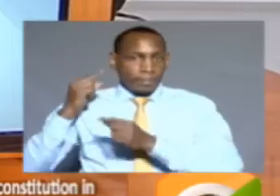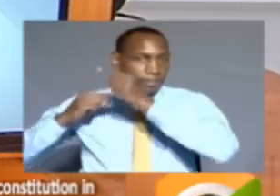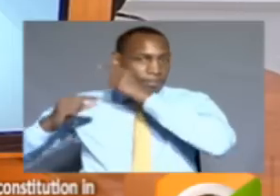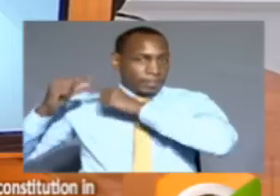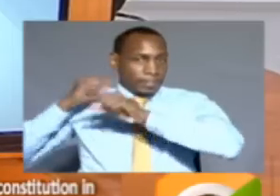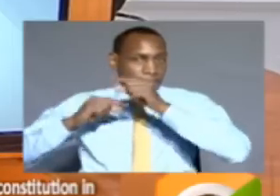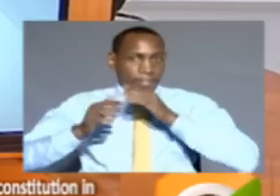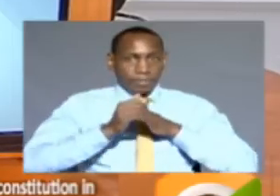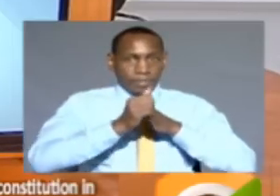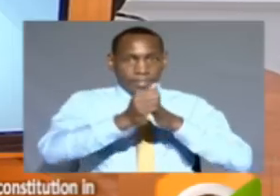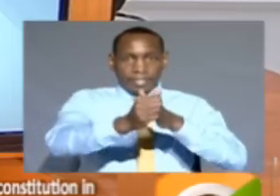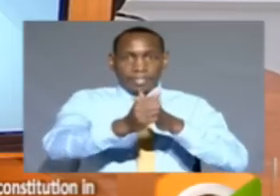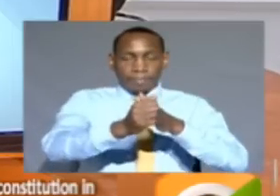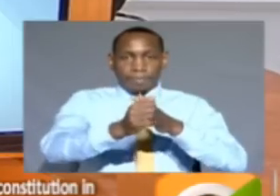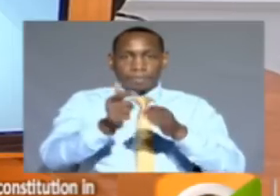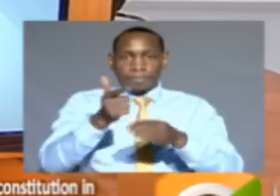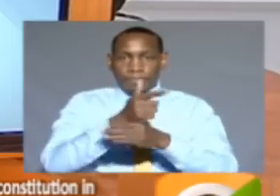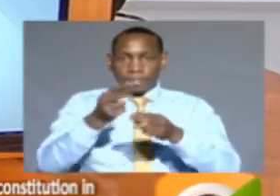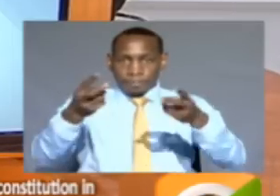leadership.